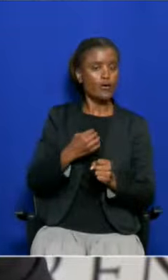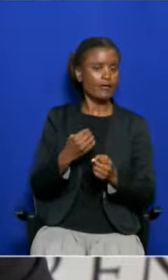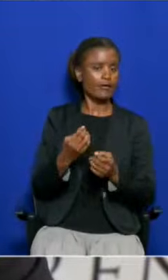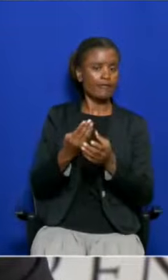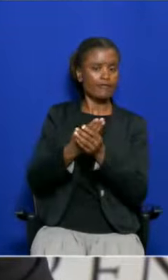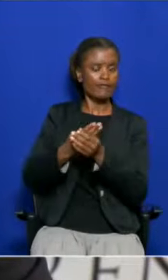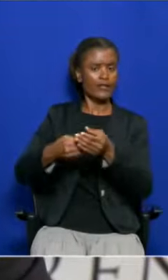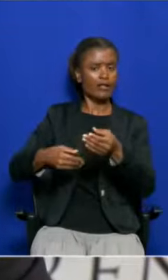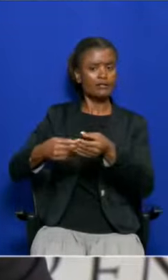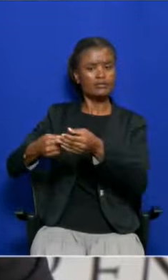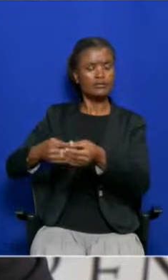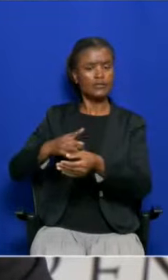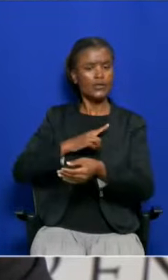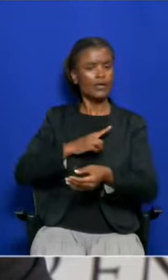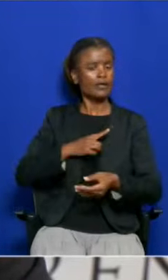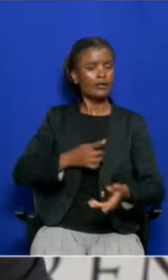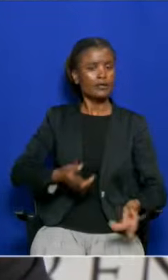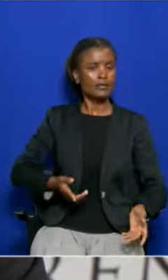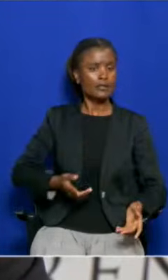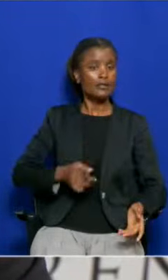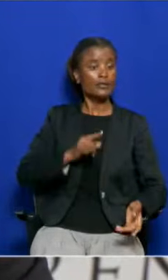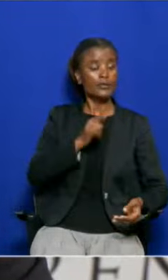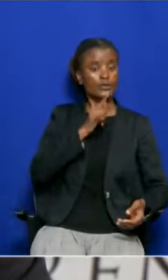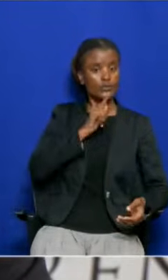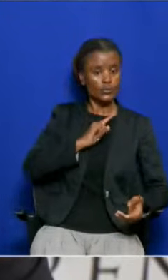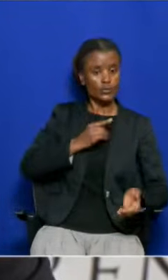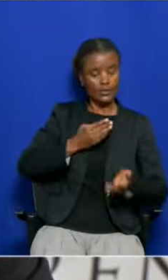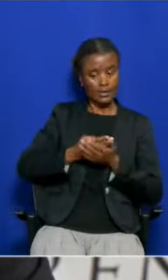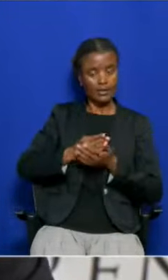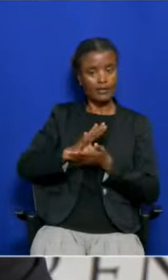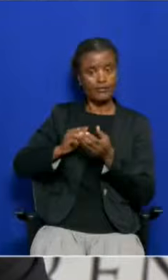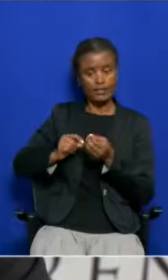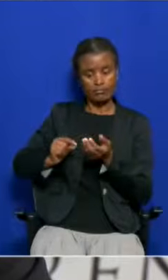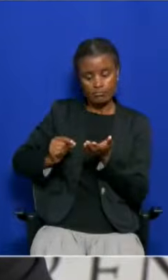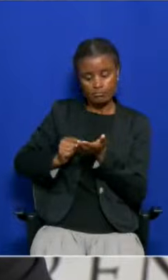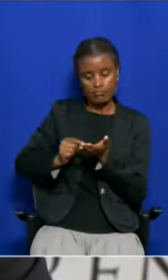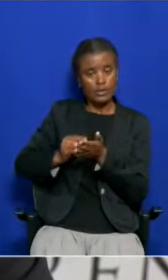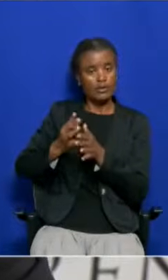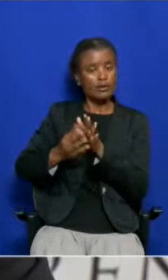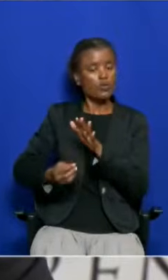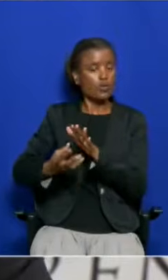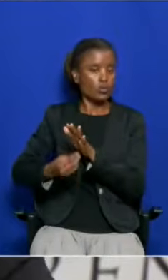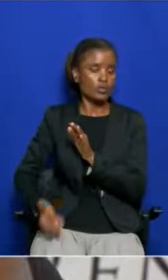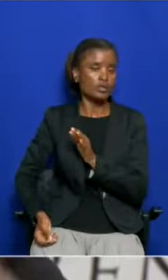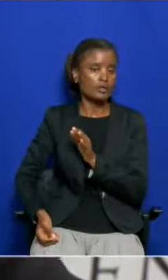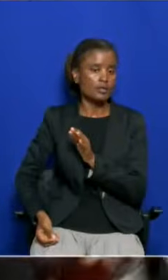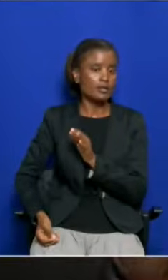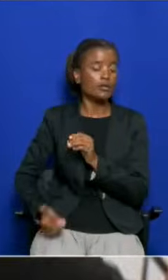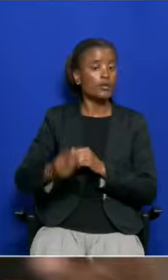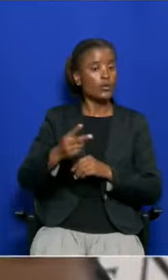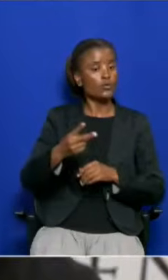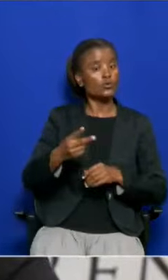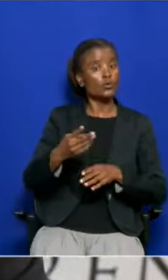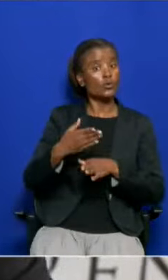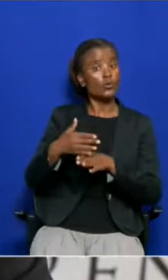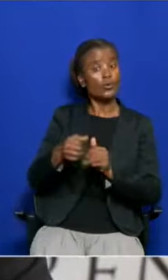and we downloaded that. And also colleagues as well They made mistakes in their file. I